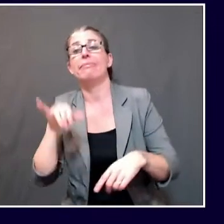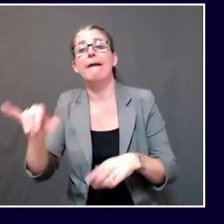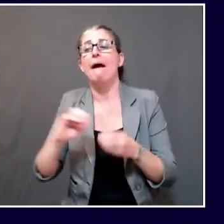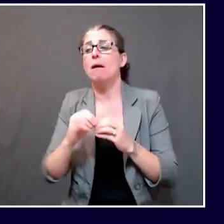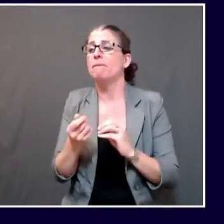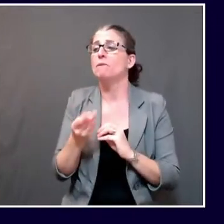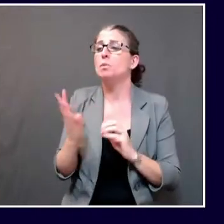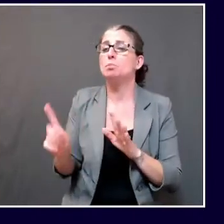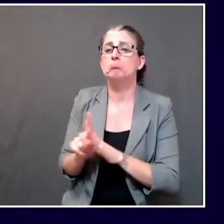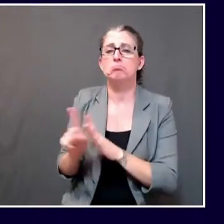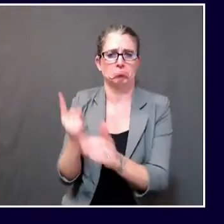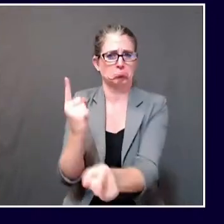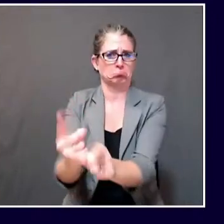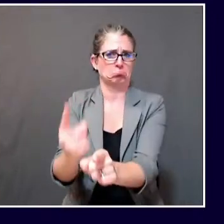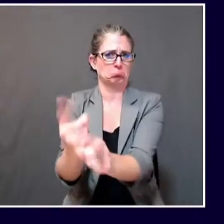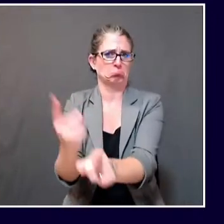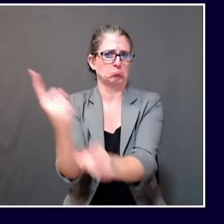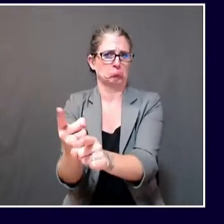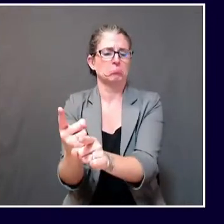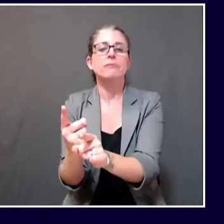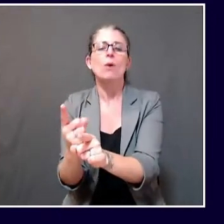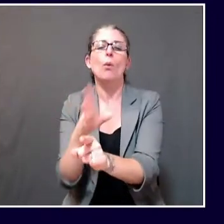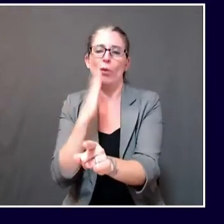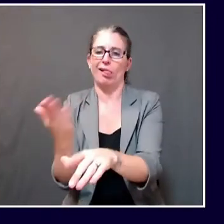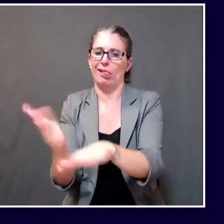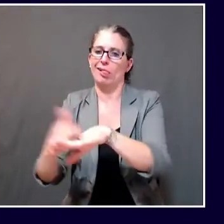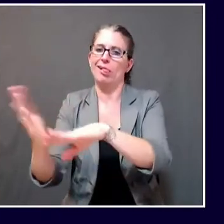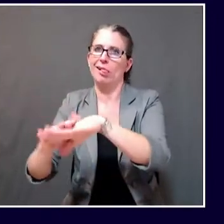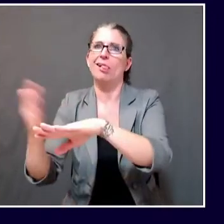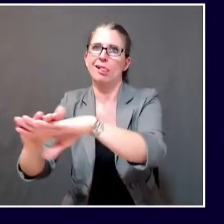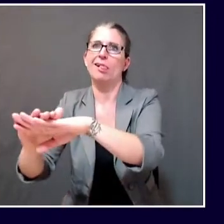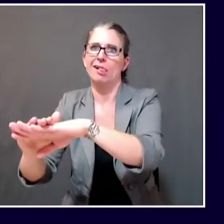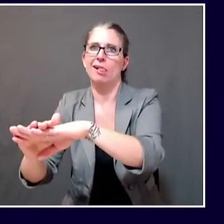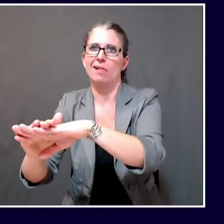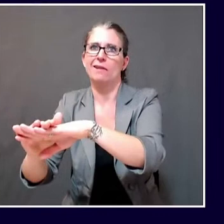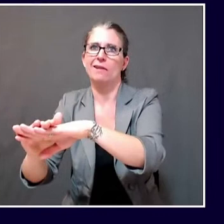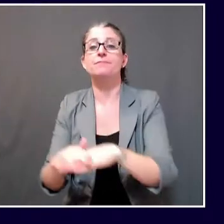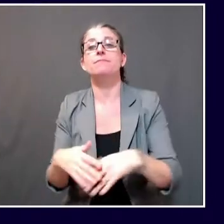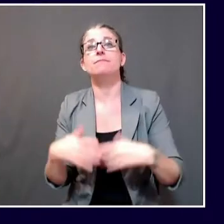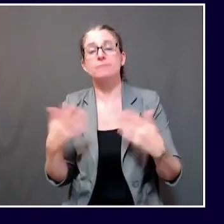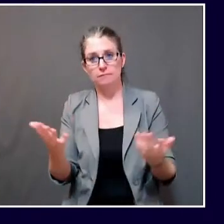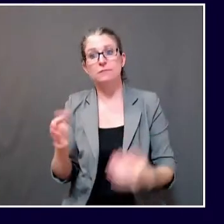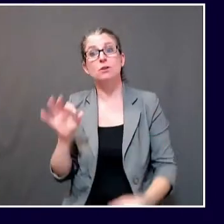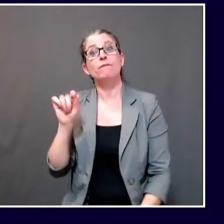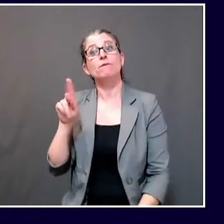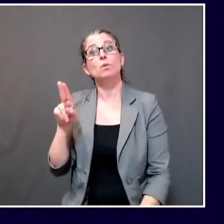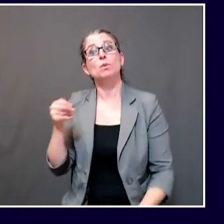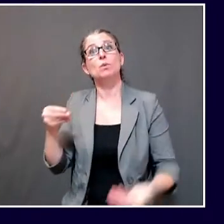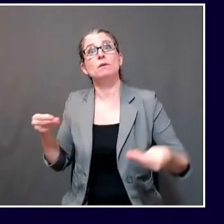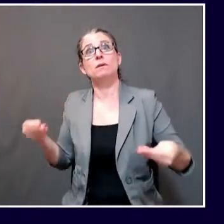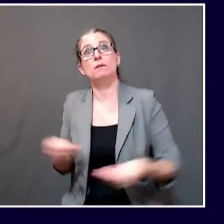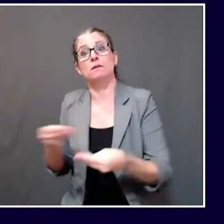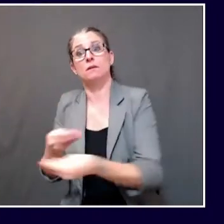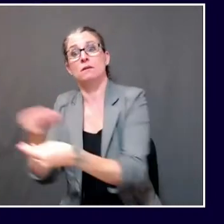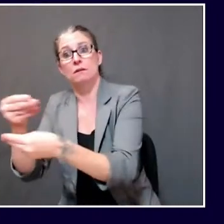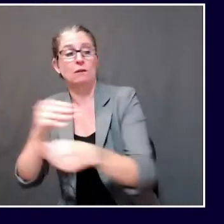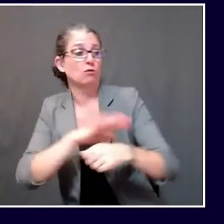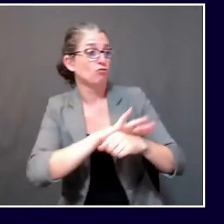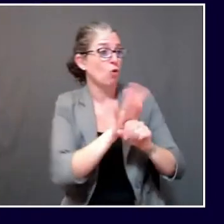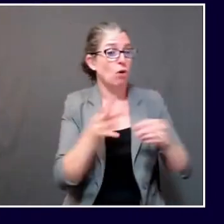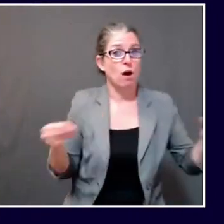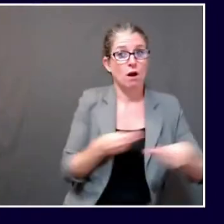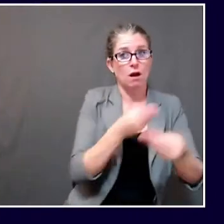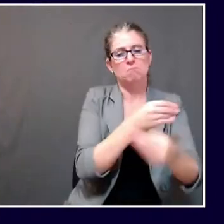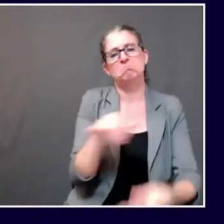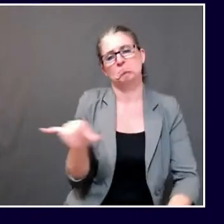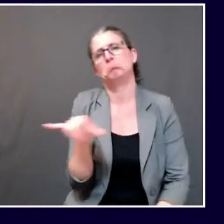flu is transmitted in similar fashion to COVID-19. That is to say, primarily by respiratory droplets, but also a smaller fraction